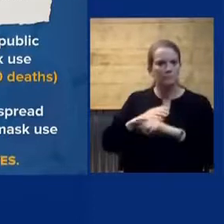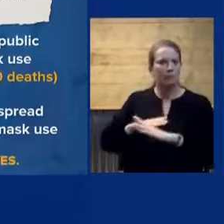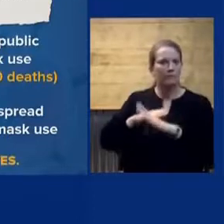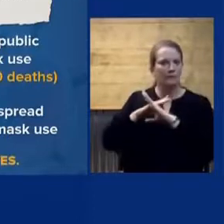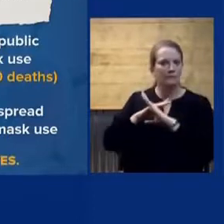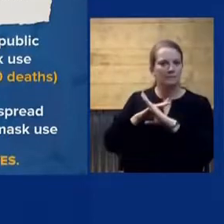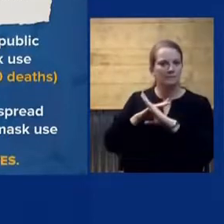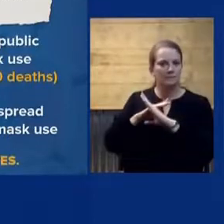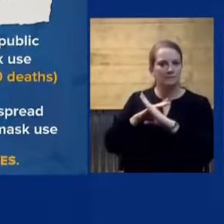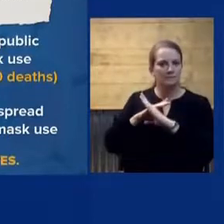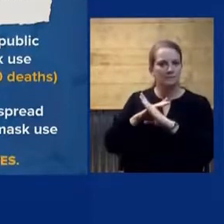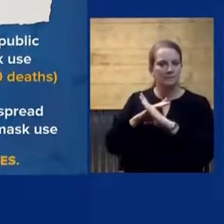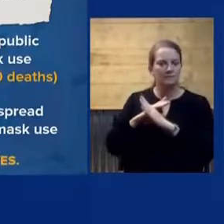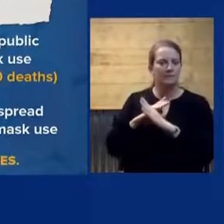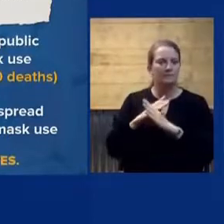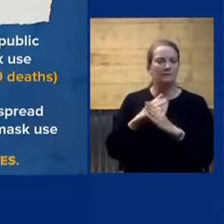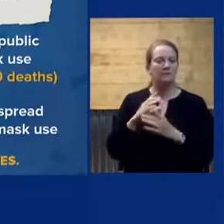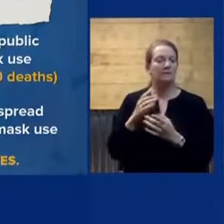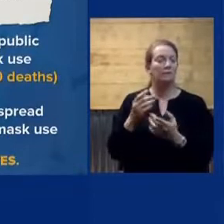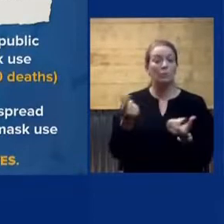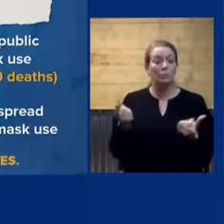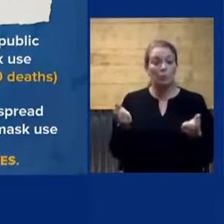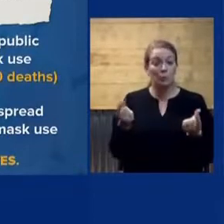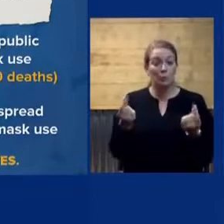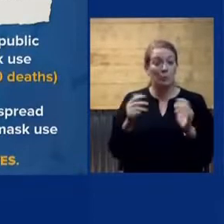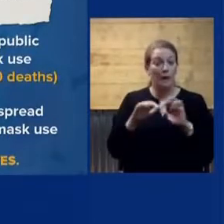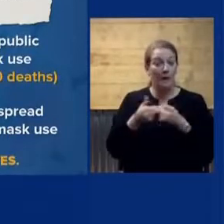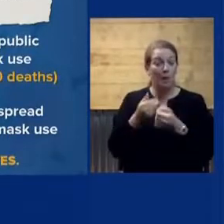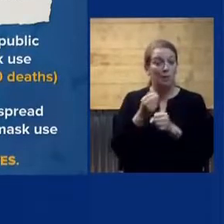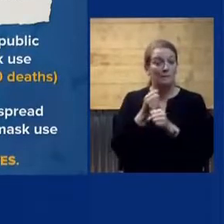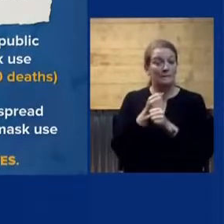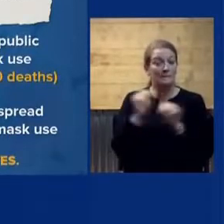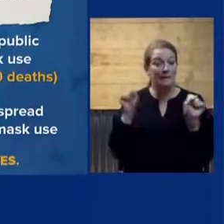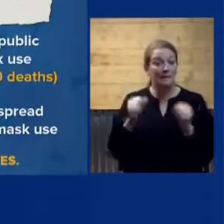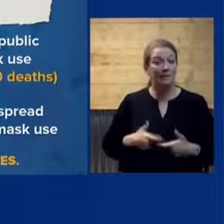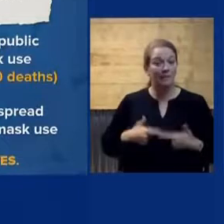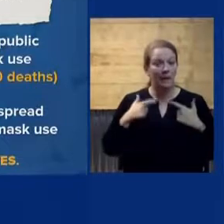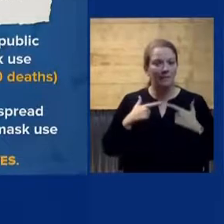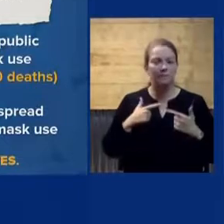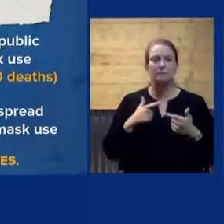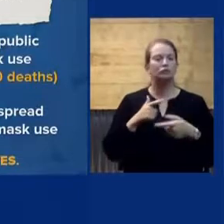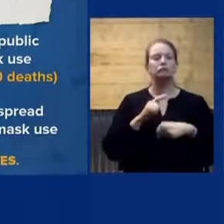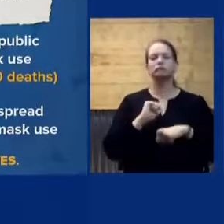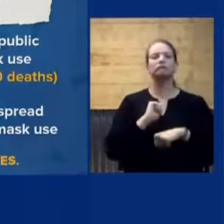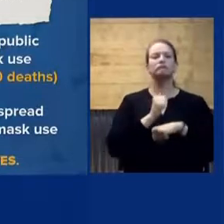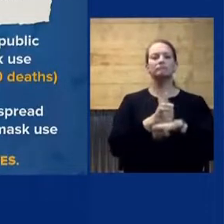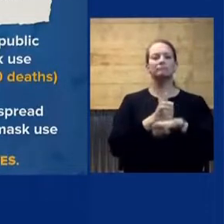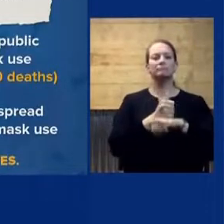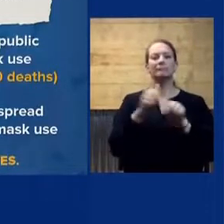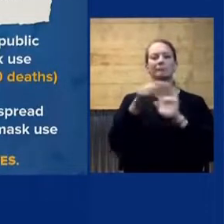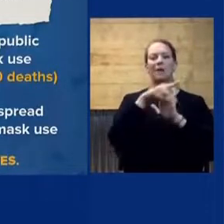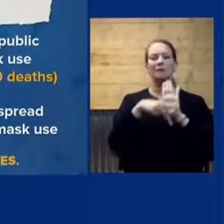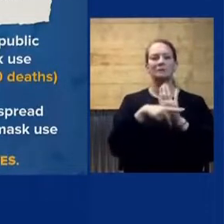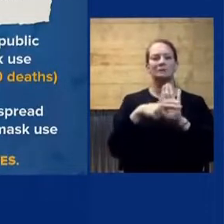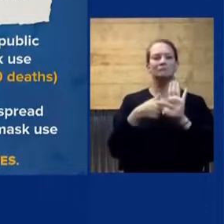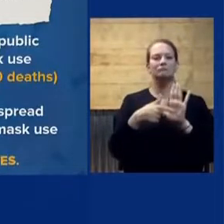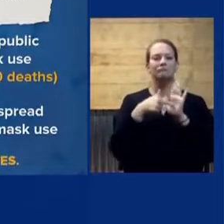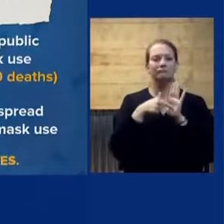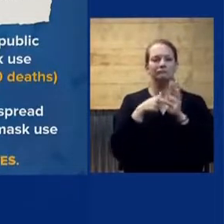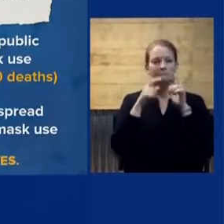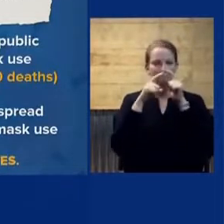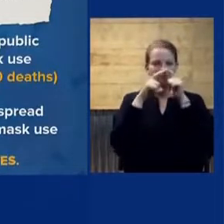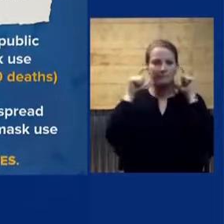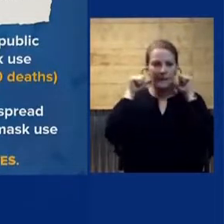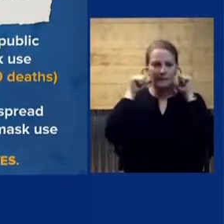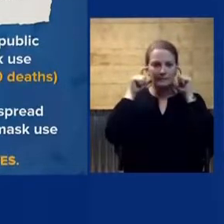Totally preventable. All you had to do was have a mask policy and you saved 45,000